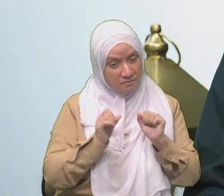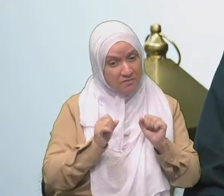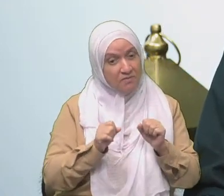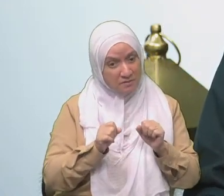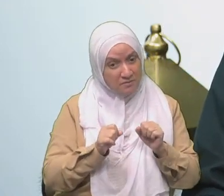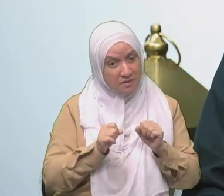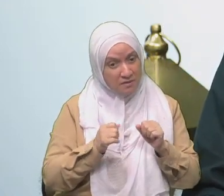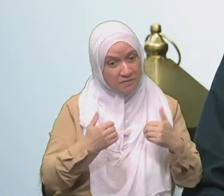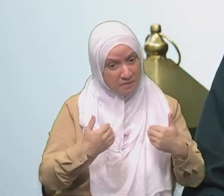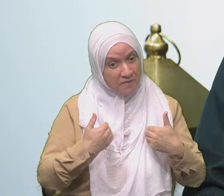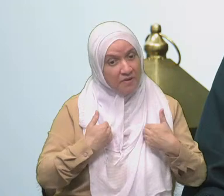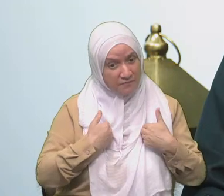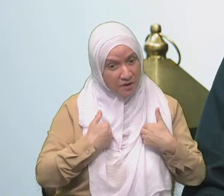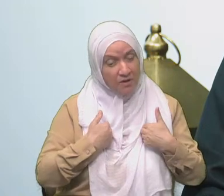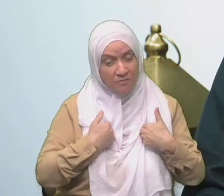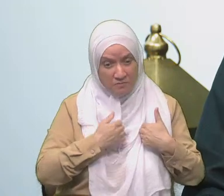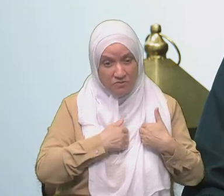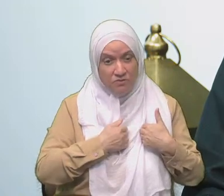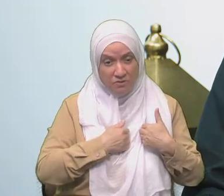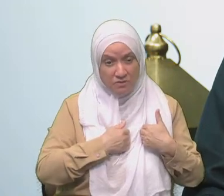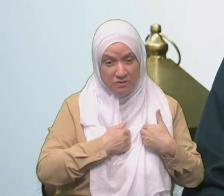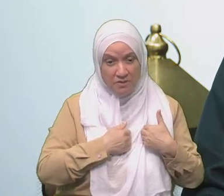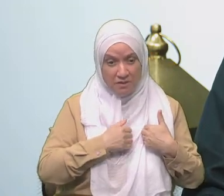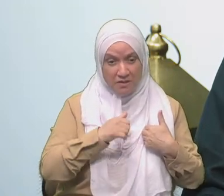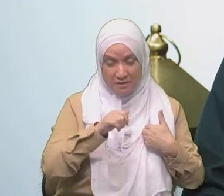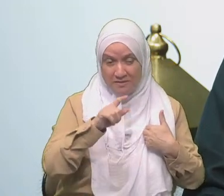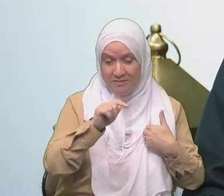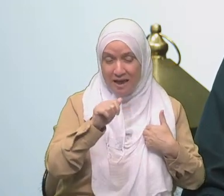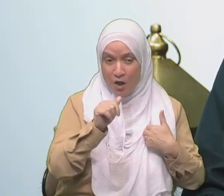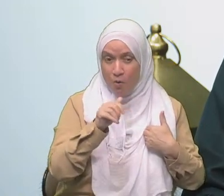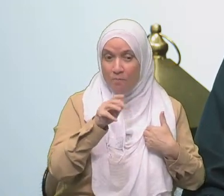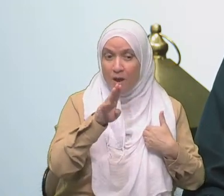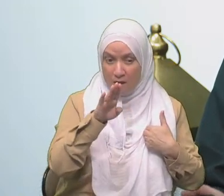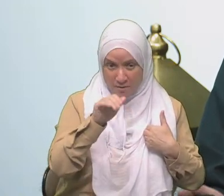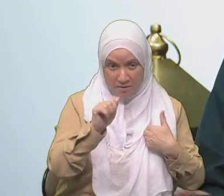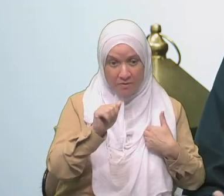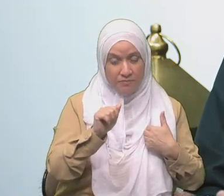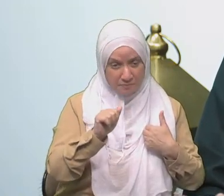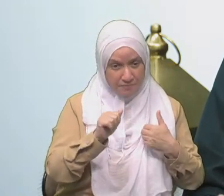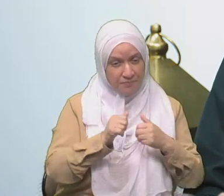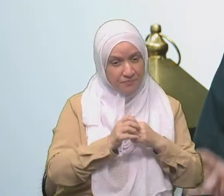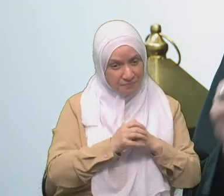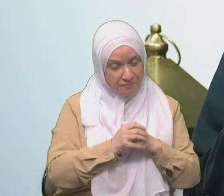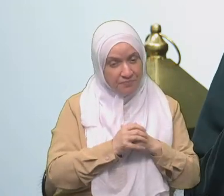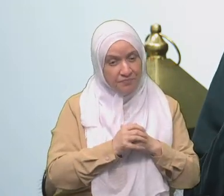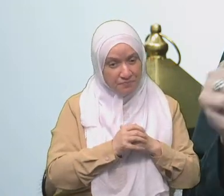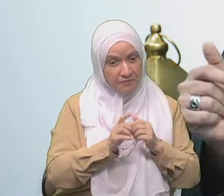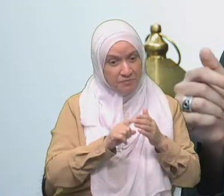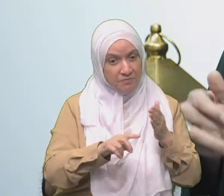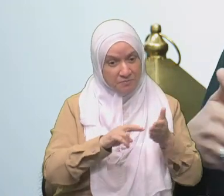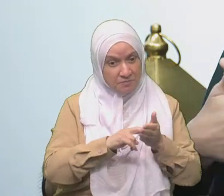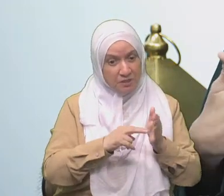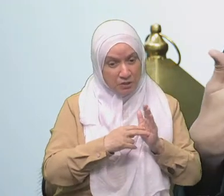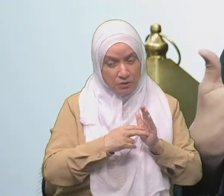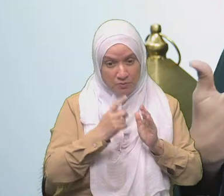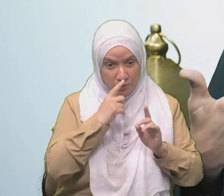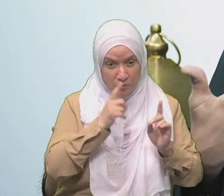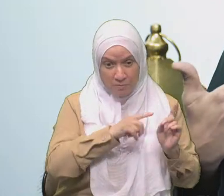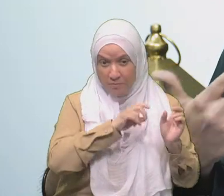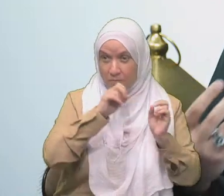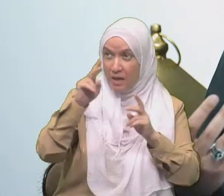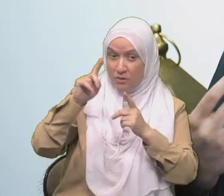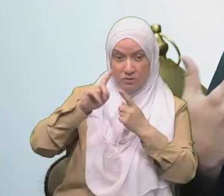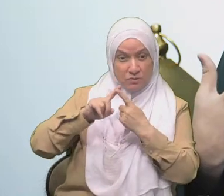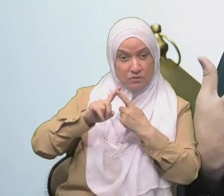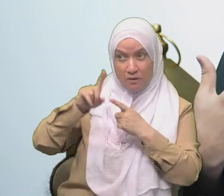sin melts in repentance. That's the beauty. You turn back to Allah subhanahu wa ta'ala and it's gone. It's gone. And